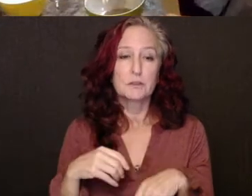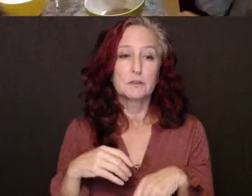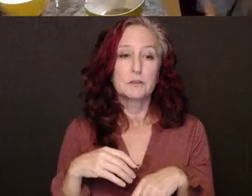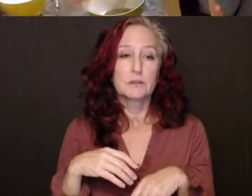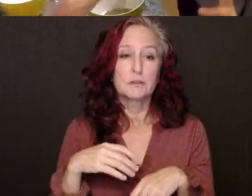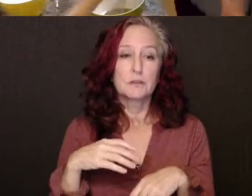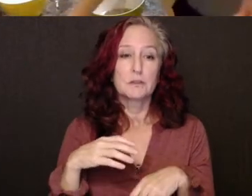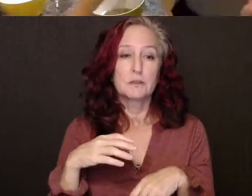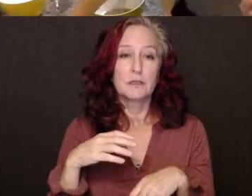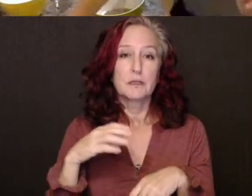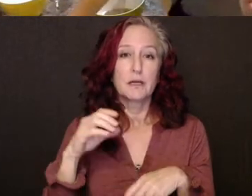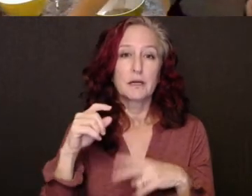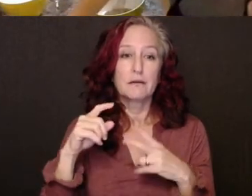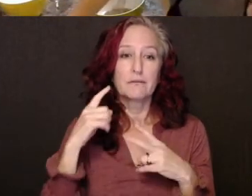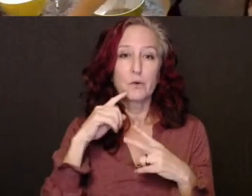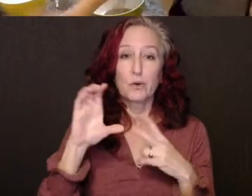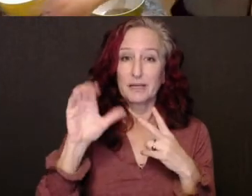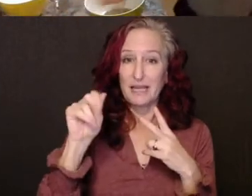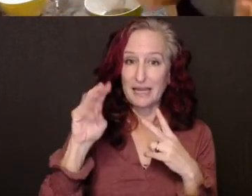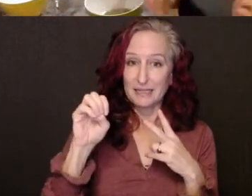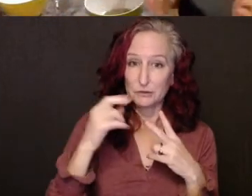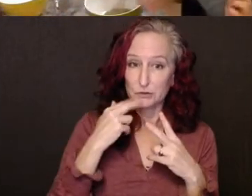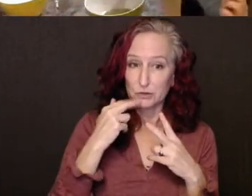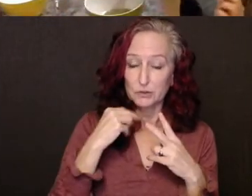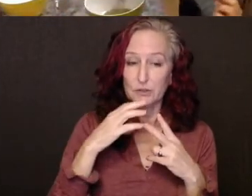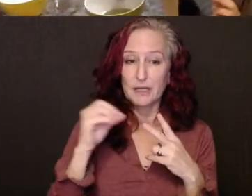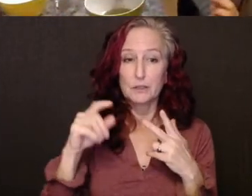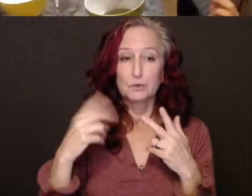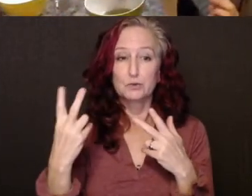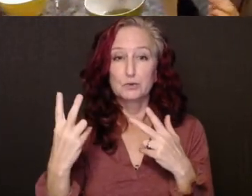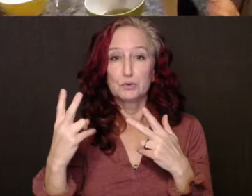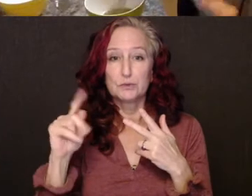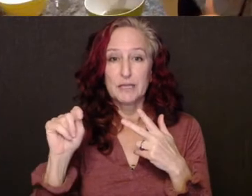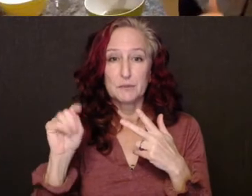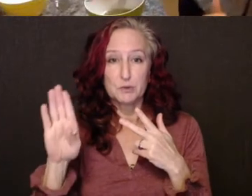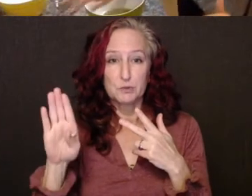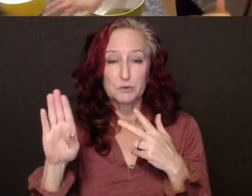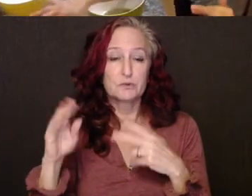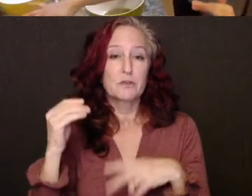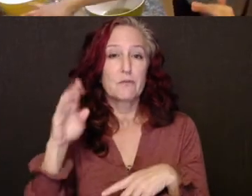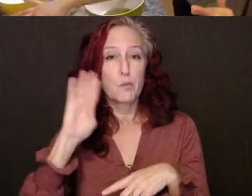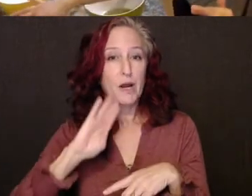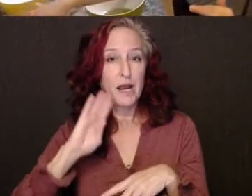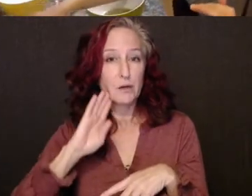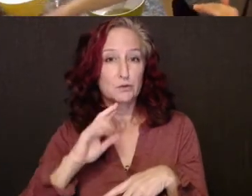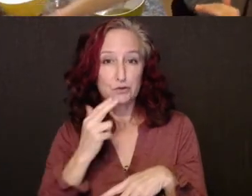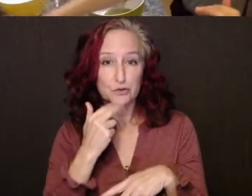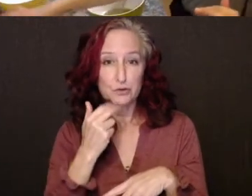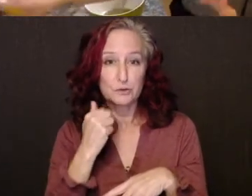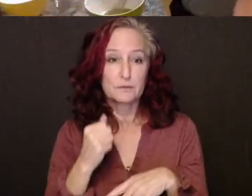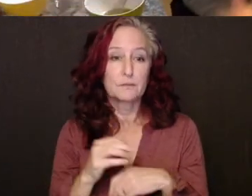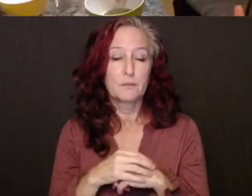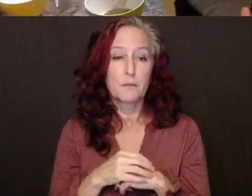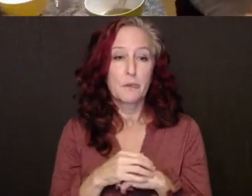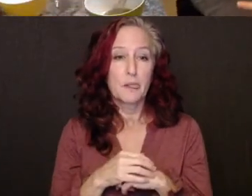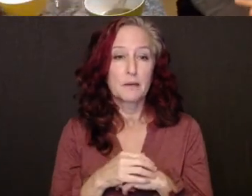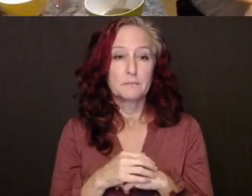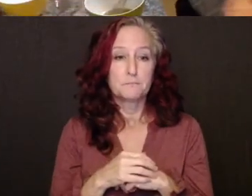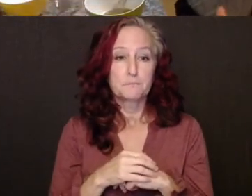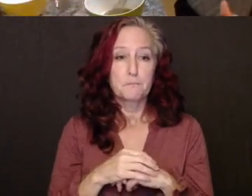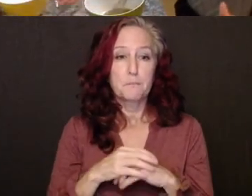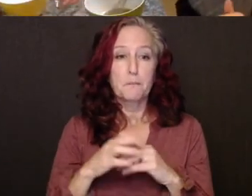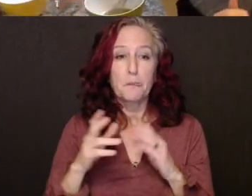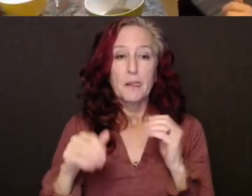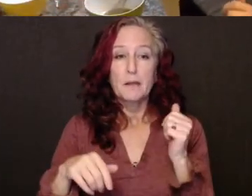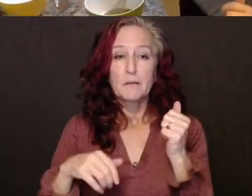cider vinegar, it's 2 tablespoons, 2 full tablespoons. And sugar is, for this recipe,